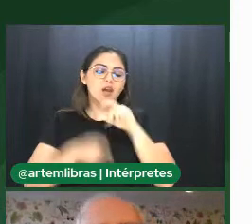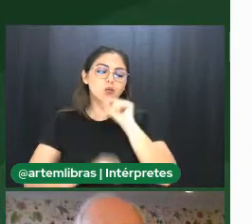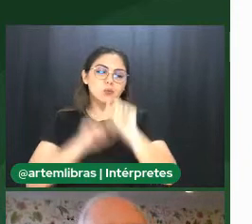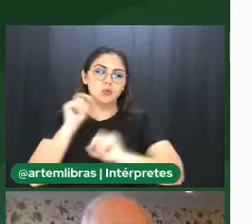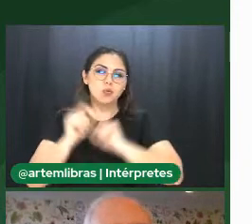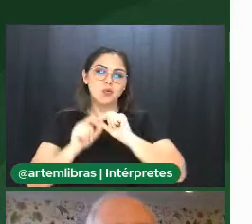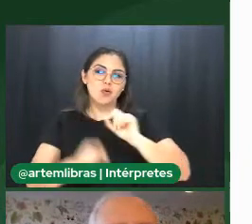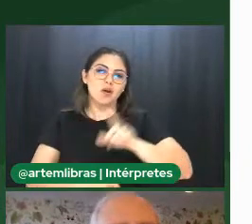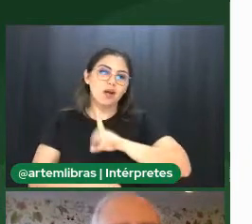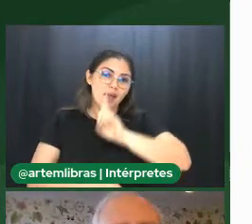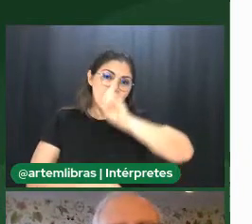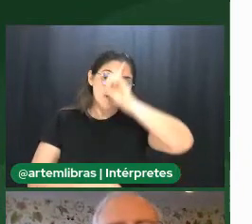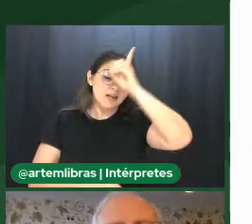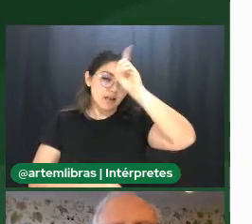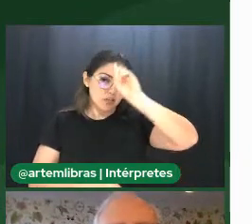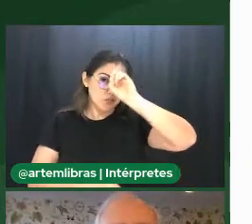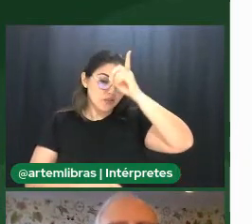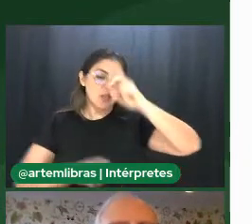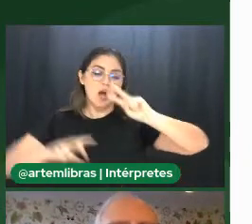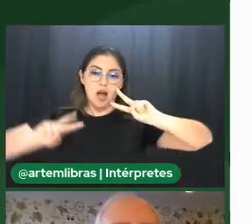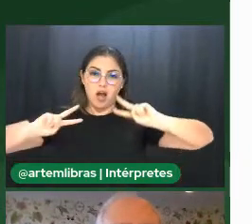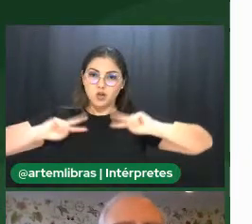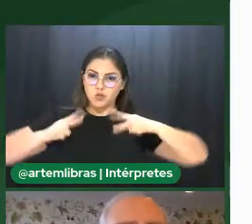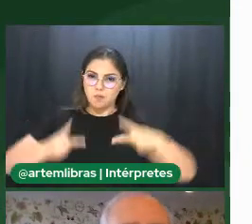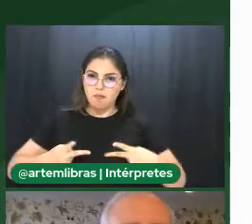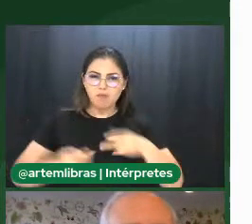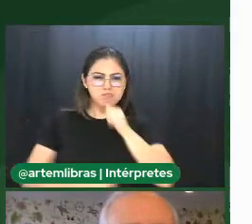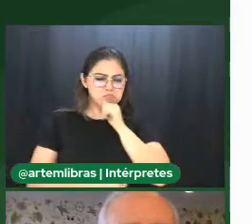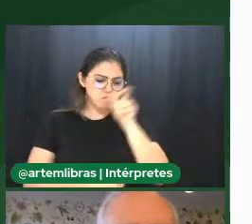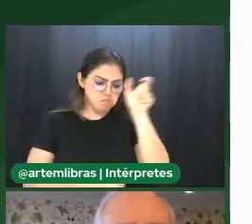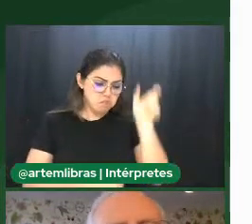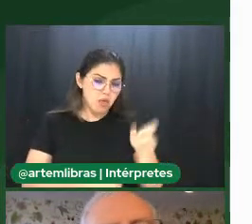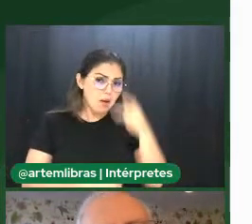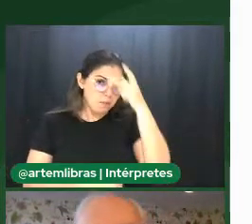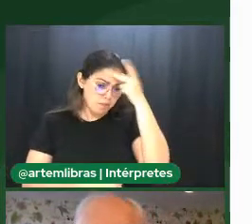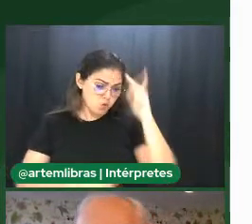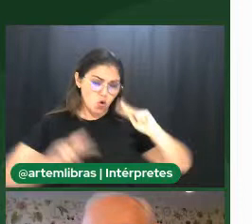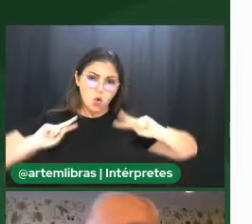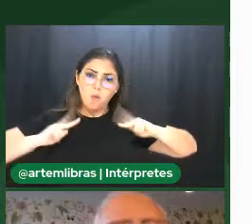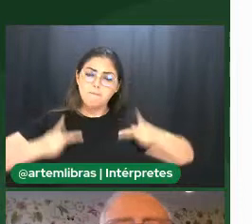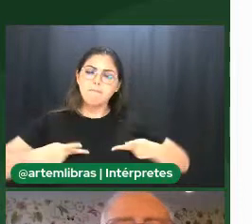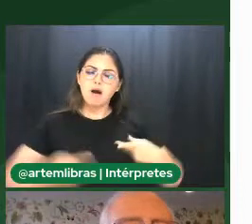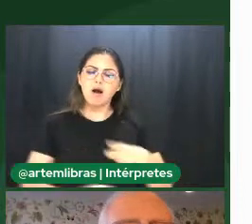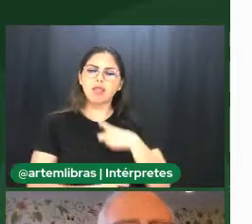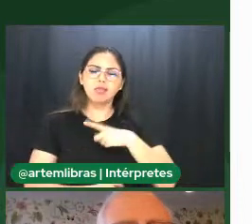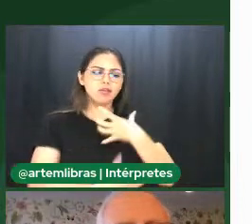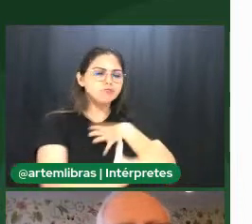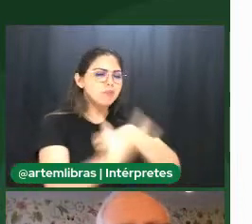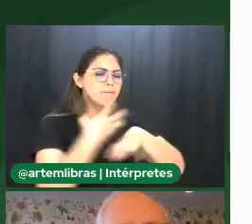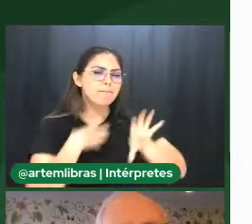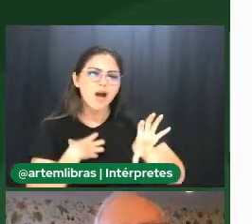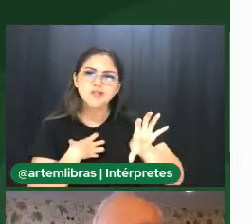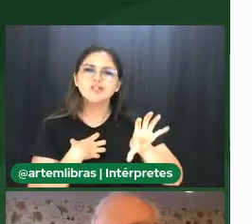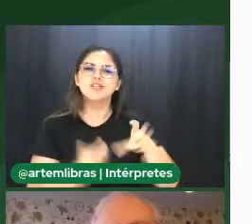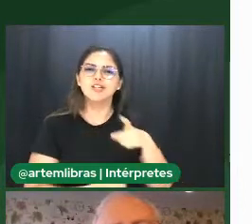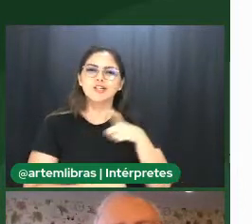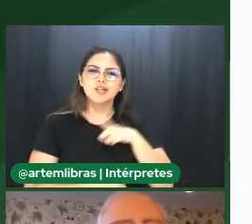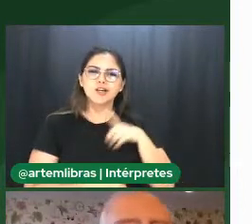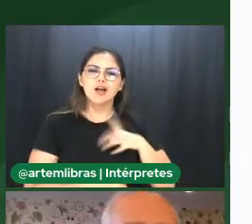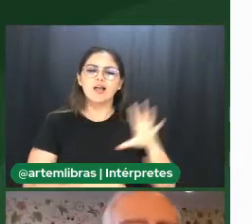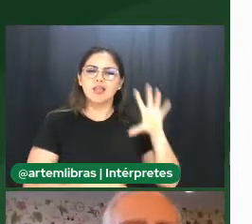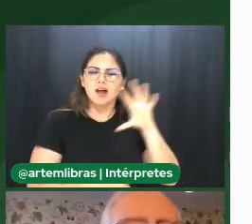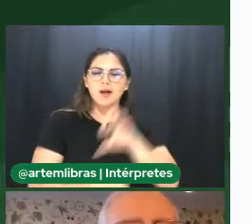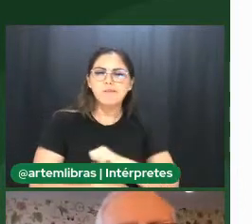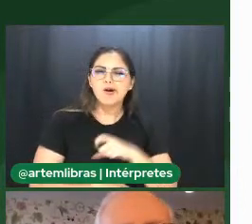and humility and intuition, and we want to support human creativity which operates in a very different way from